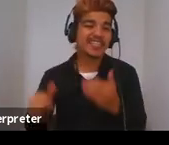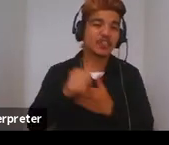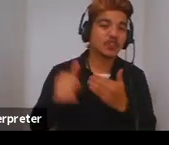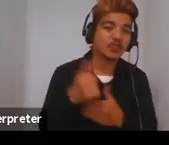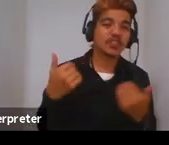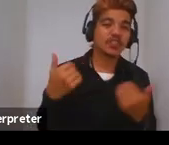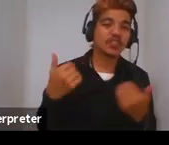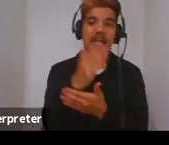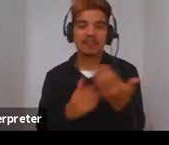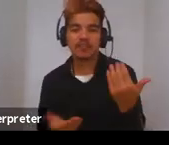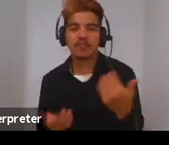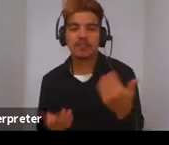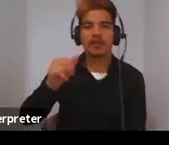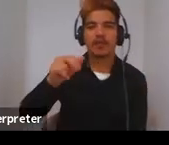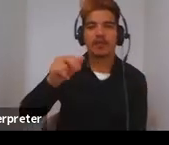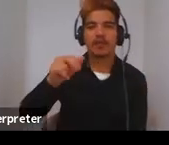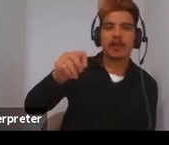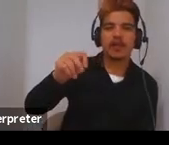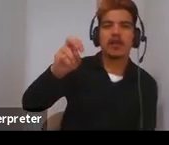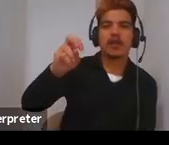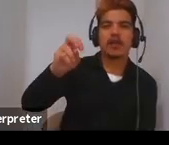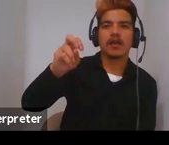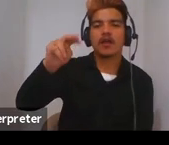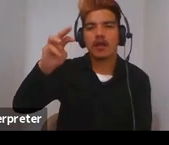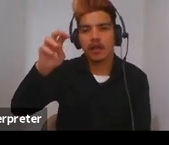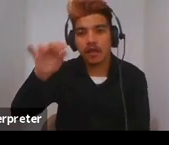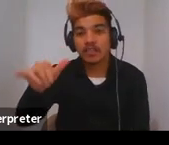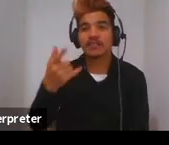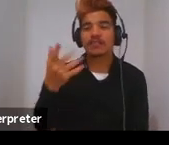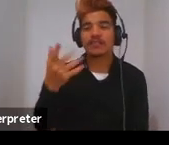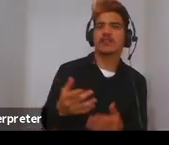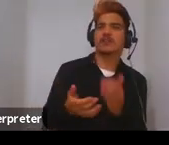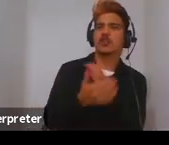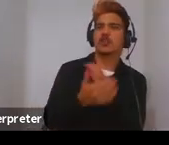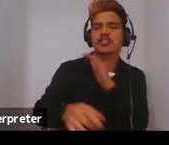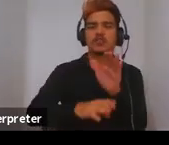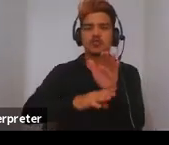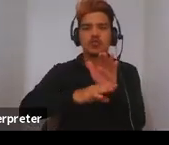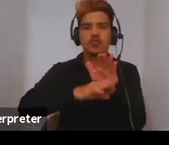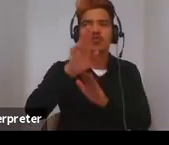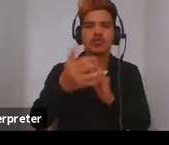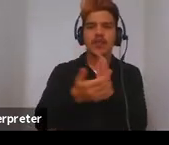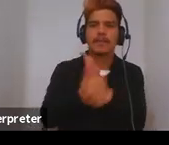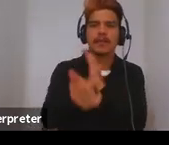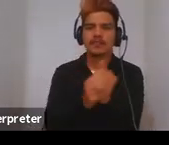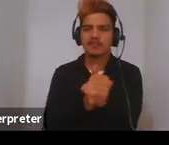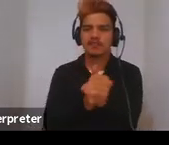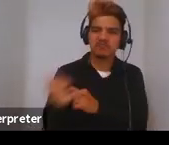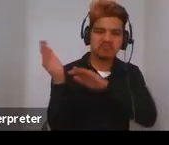some autonomy, have ability to heal, have ability to move past what has happened to